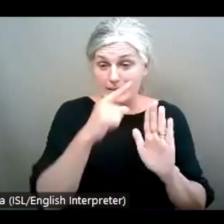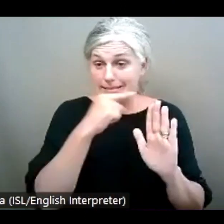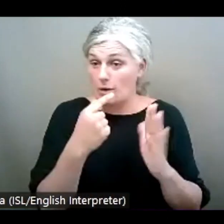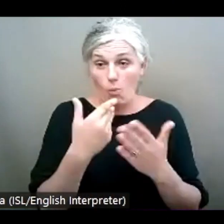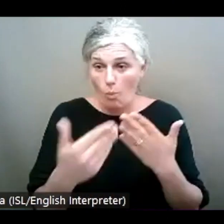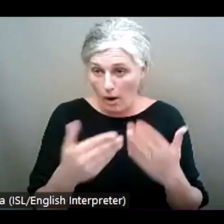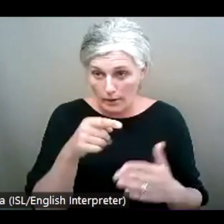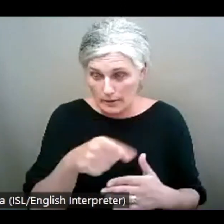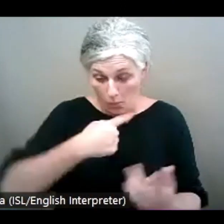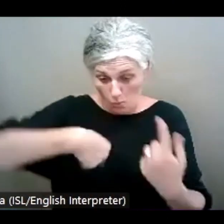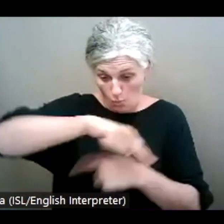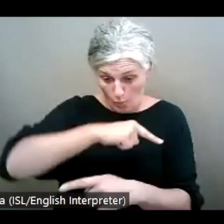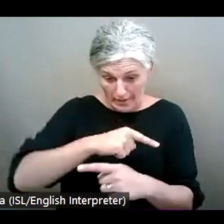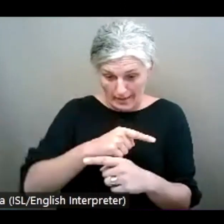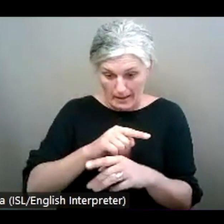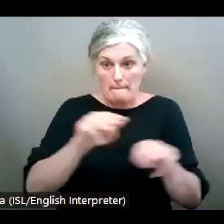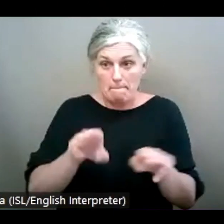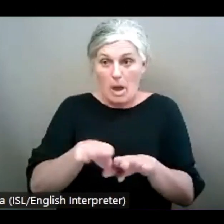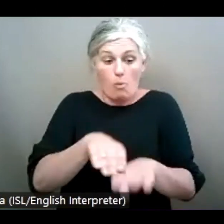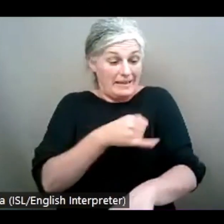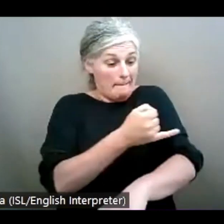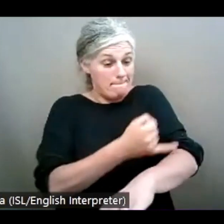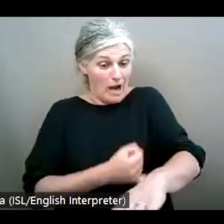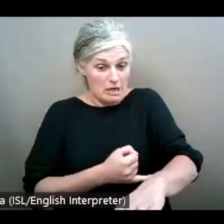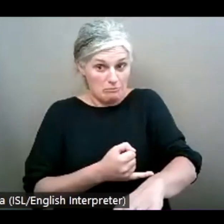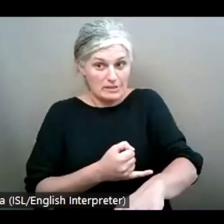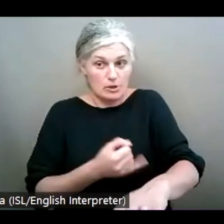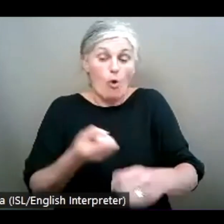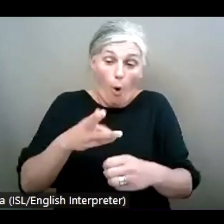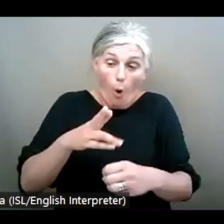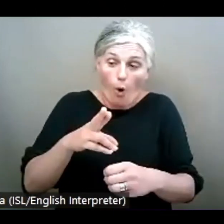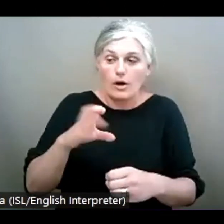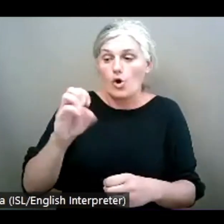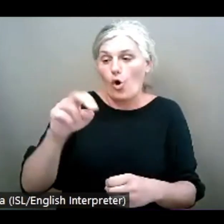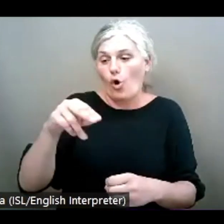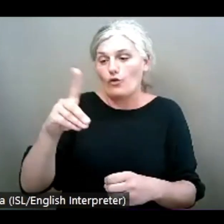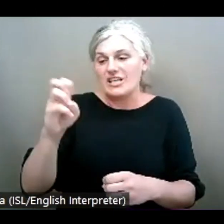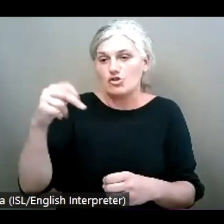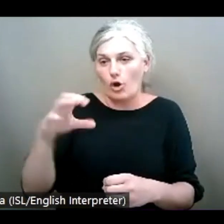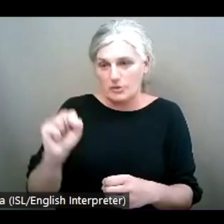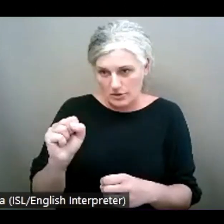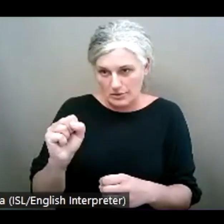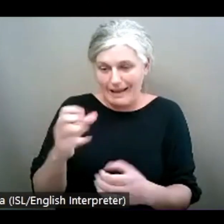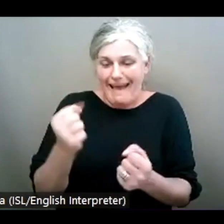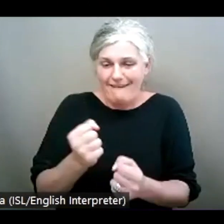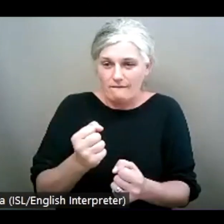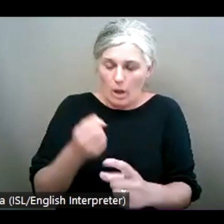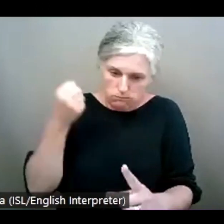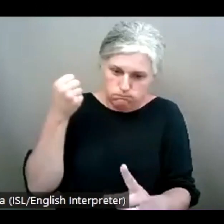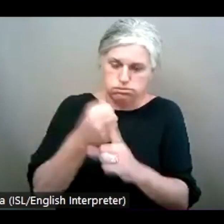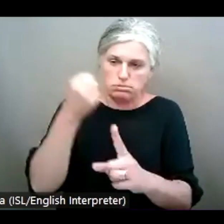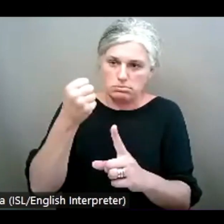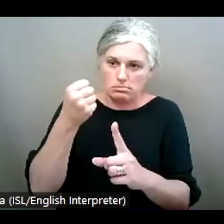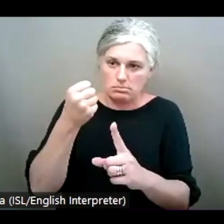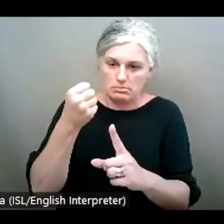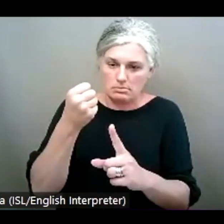that we are people with impairments or conditions, and these clearly have an impact on how